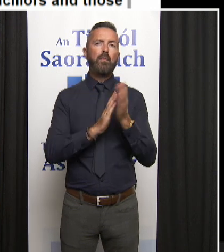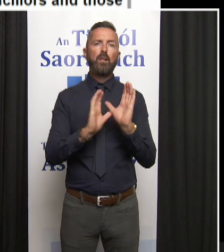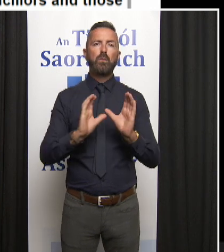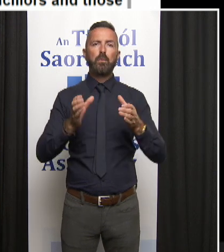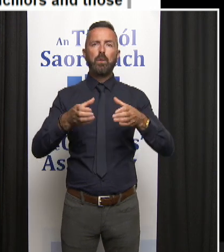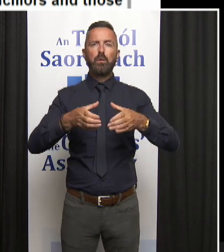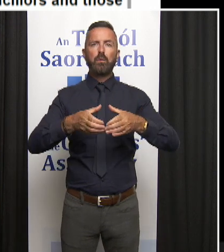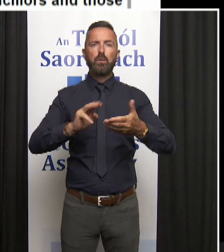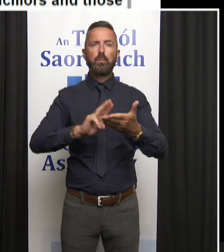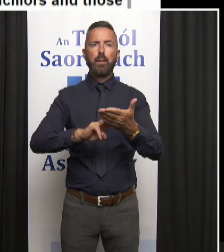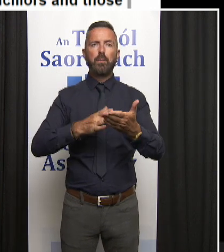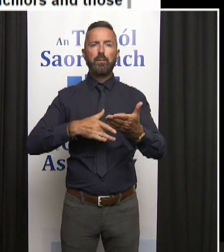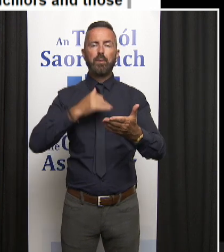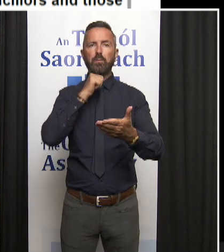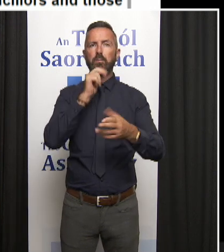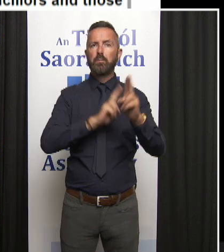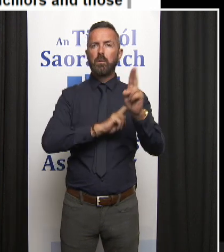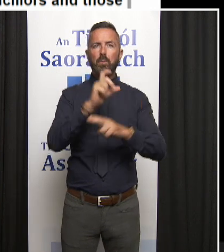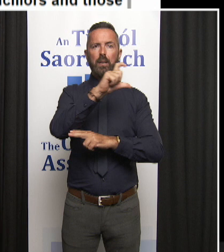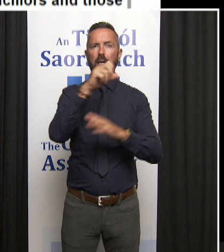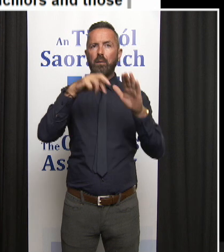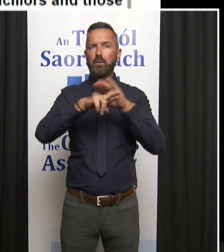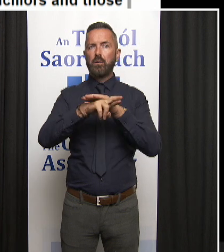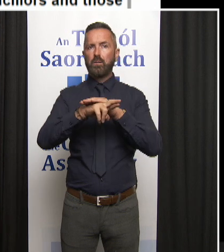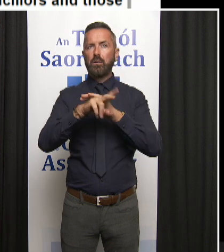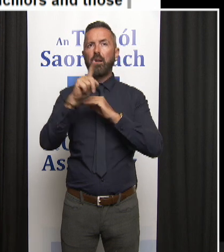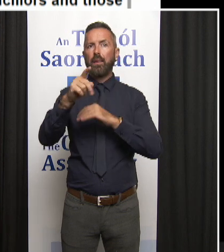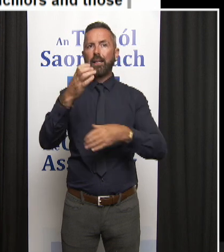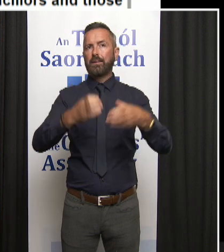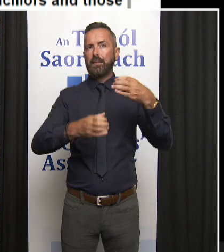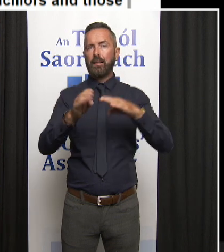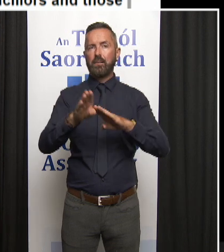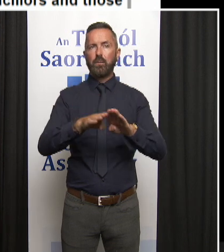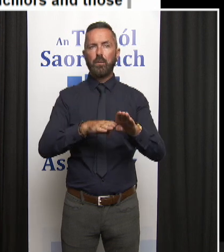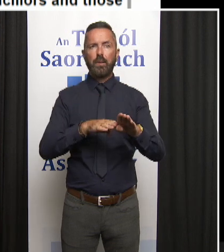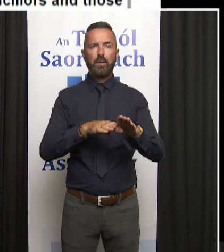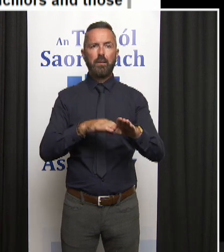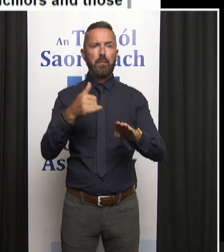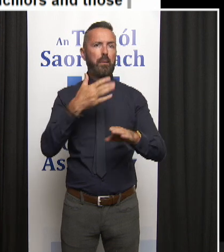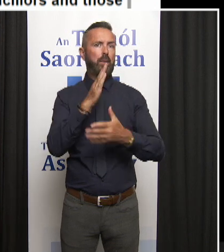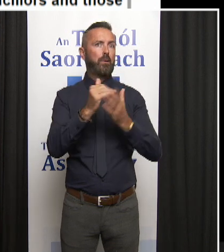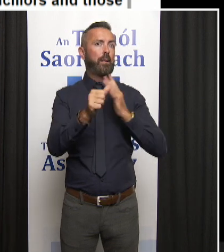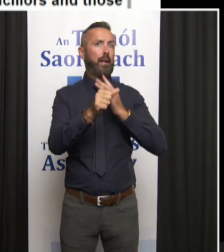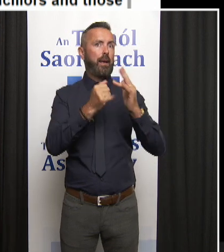cabinet members didn't have to be councillors, as is the case in London. Perhaps instead they could be experts in that area. So